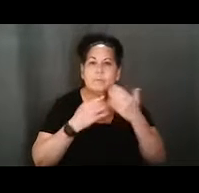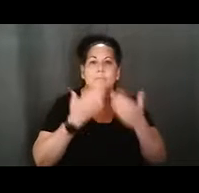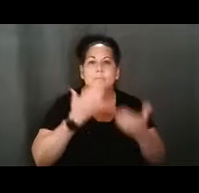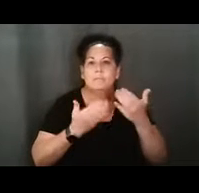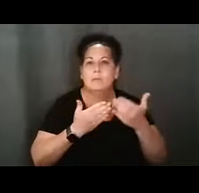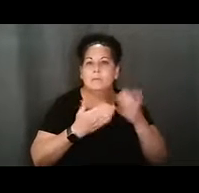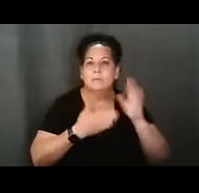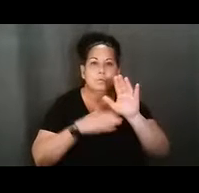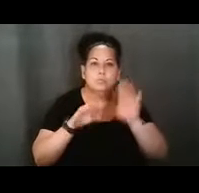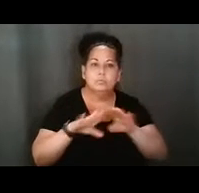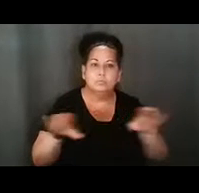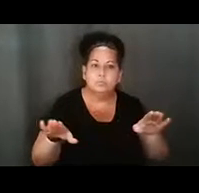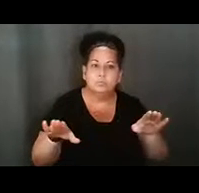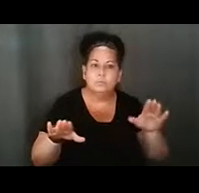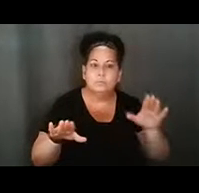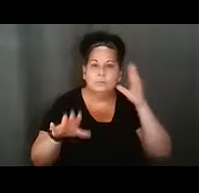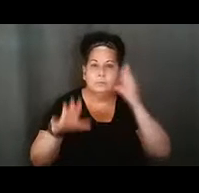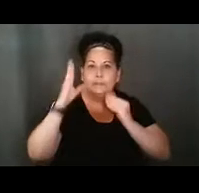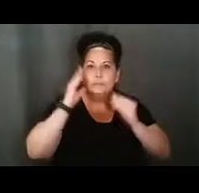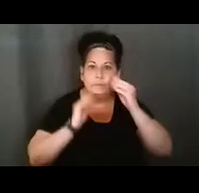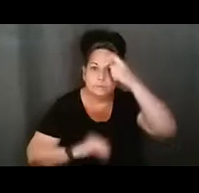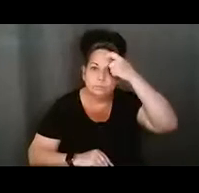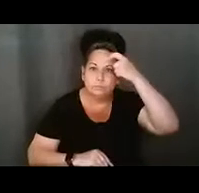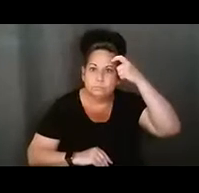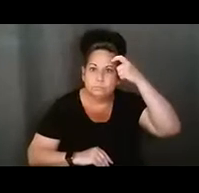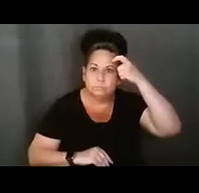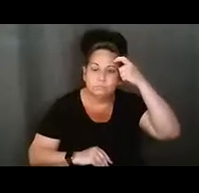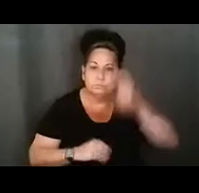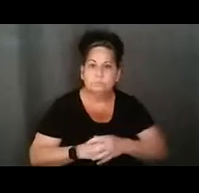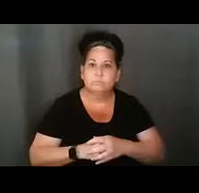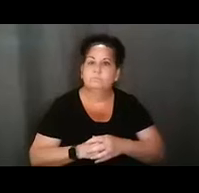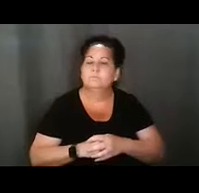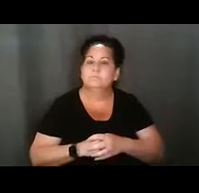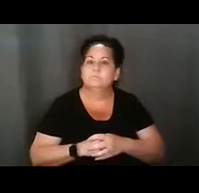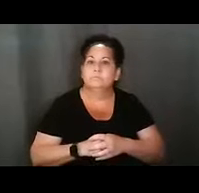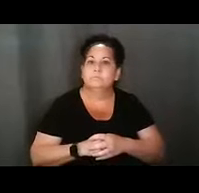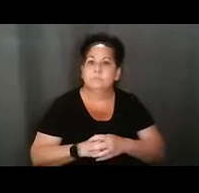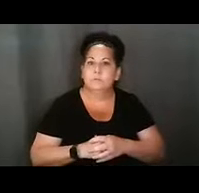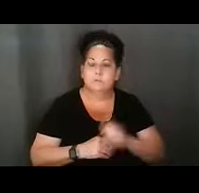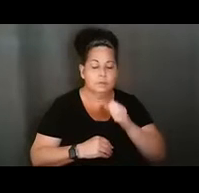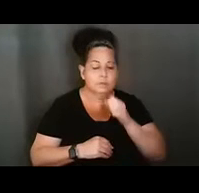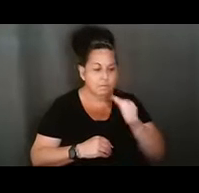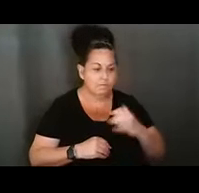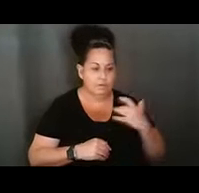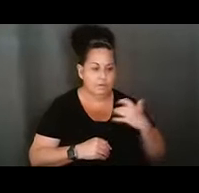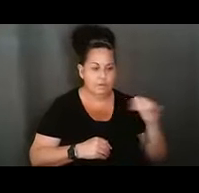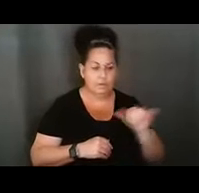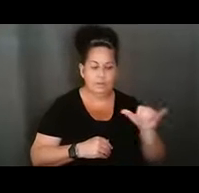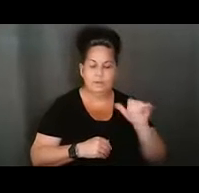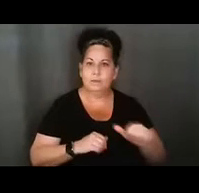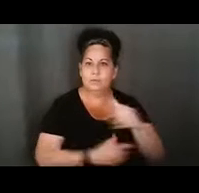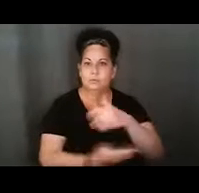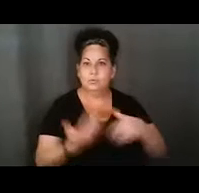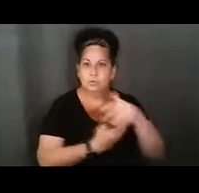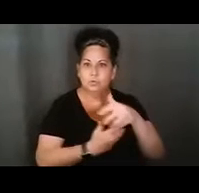They may be experiencing trauma. They are not in a place where they can socialize. With young kids and